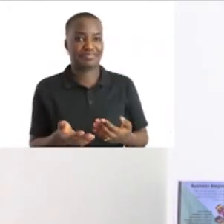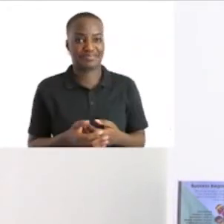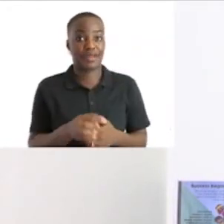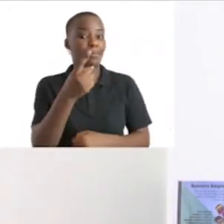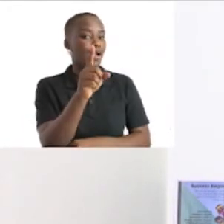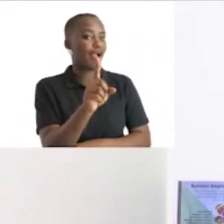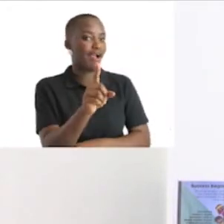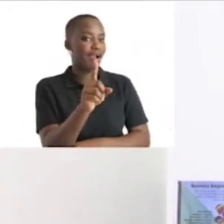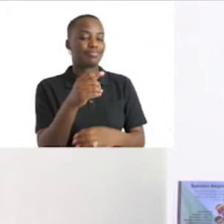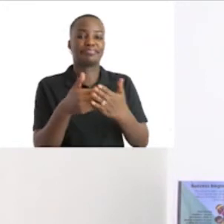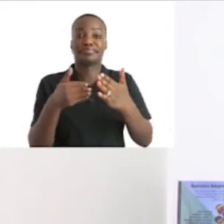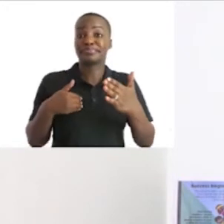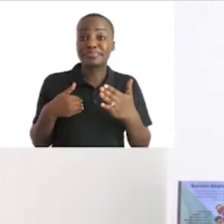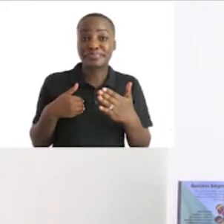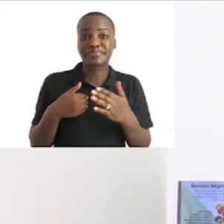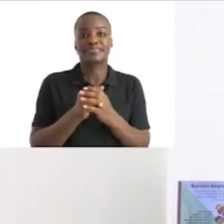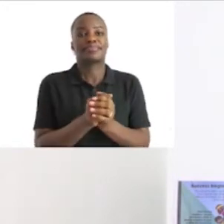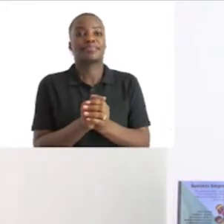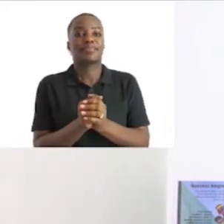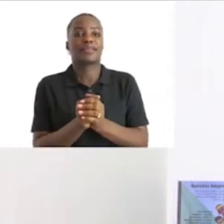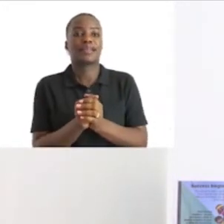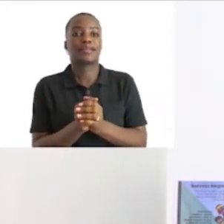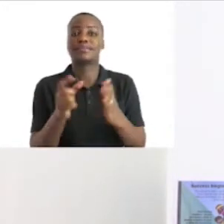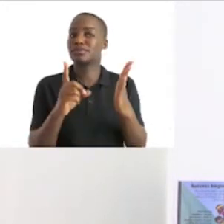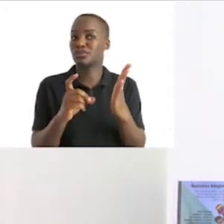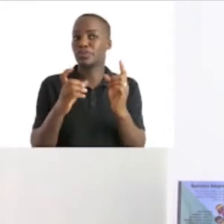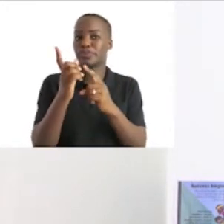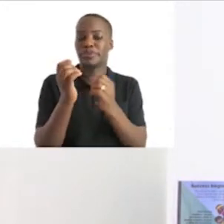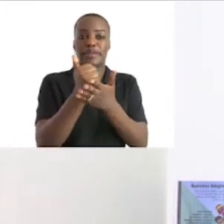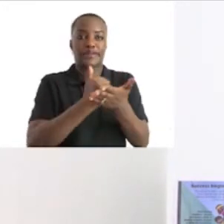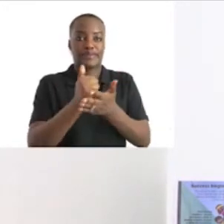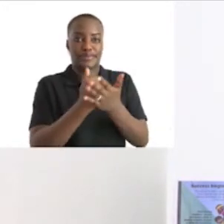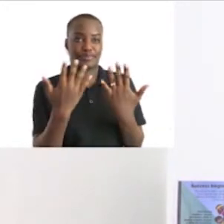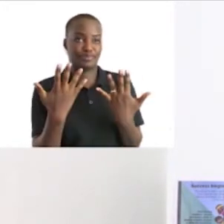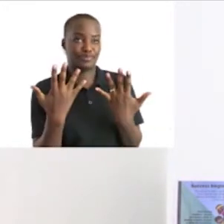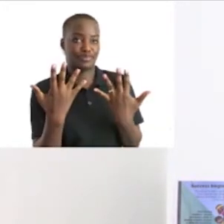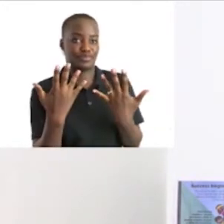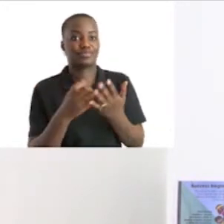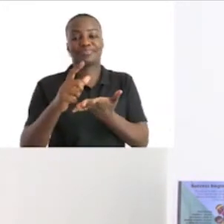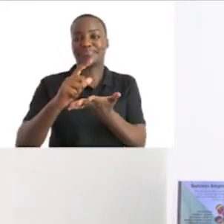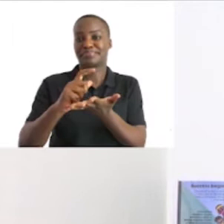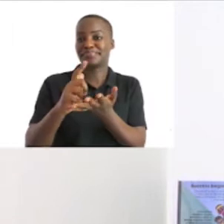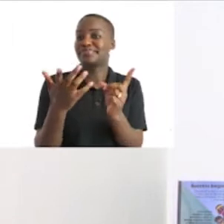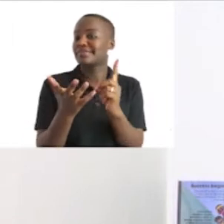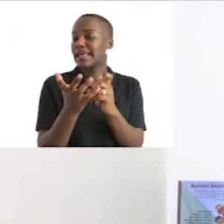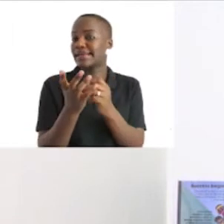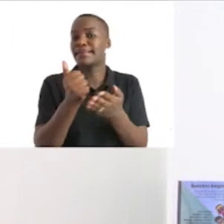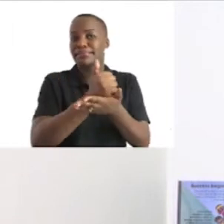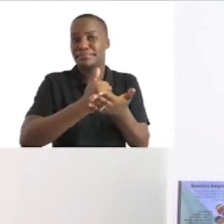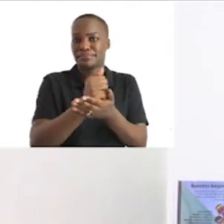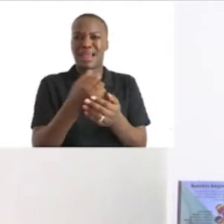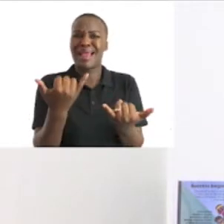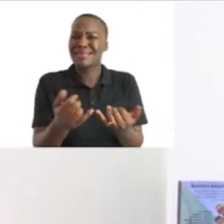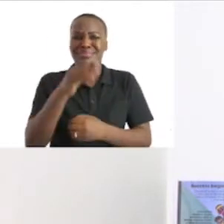But before we get into our lesson, let us sanitize our hands. Let's put it in. By now you